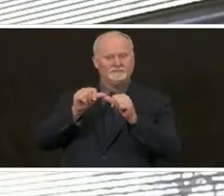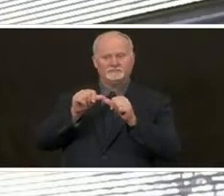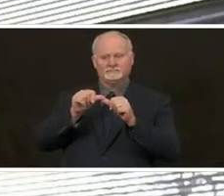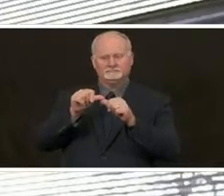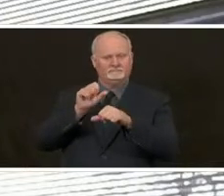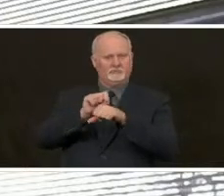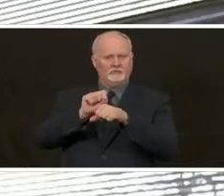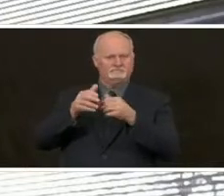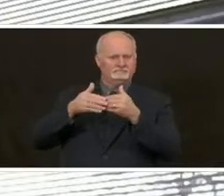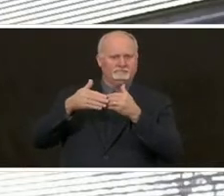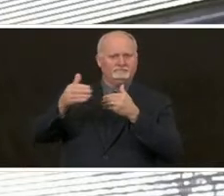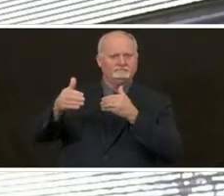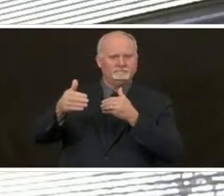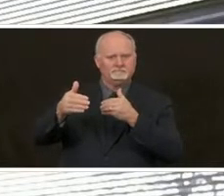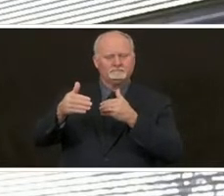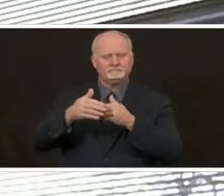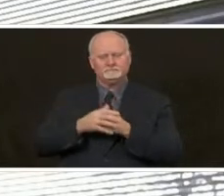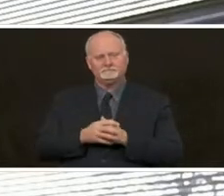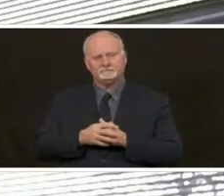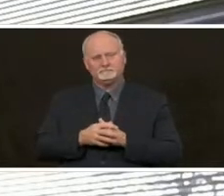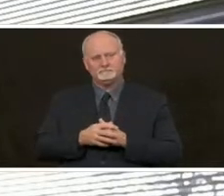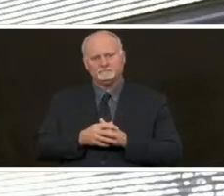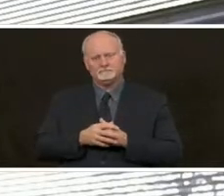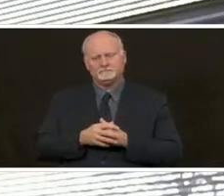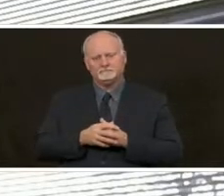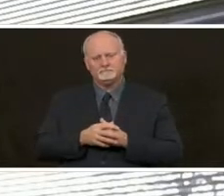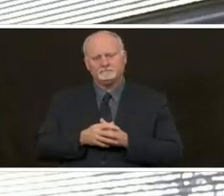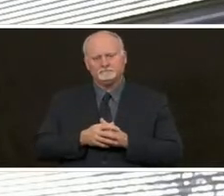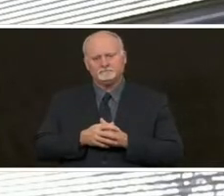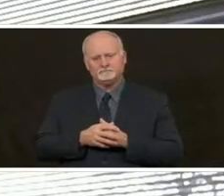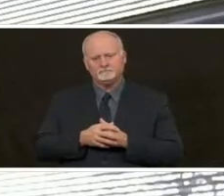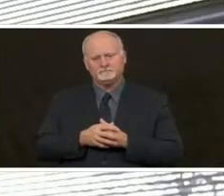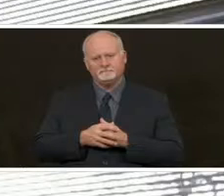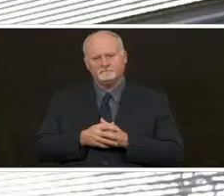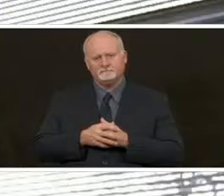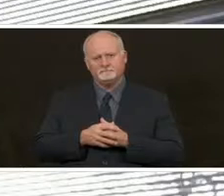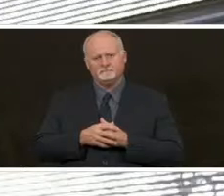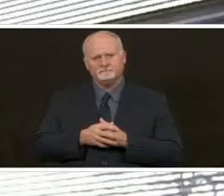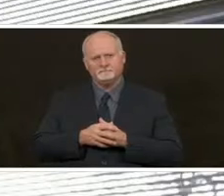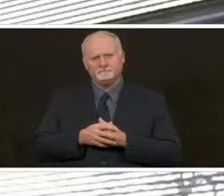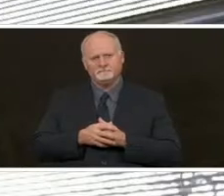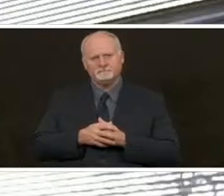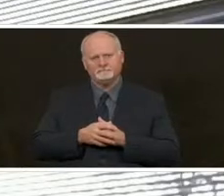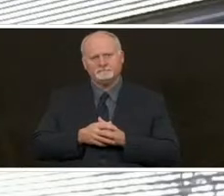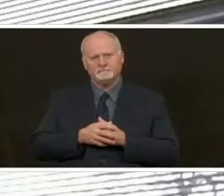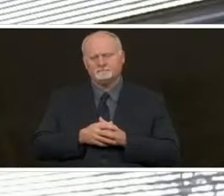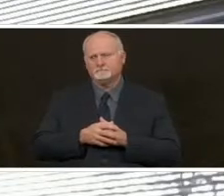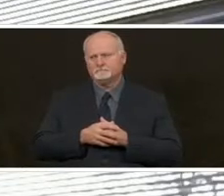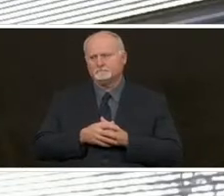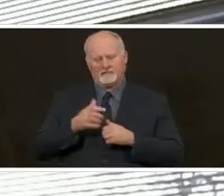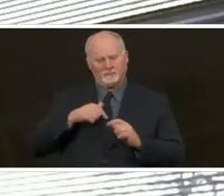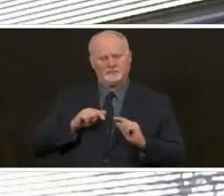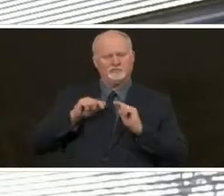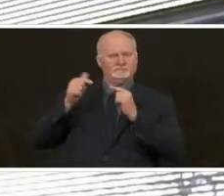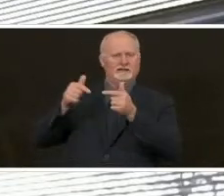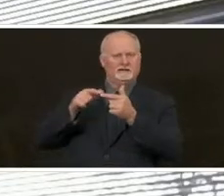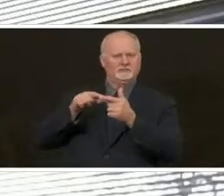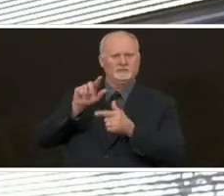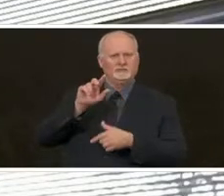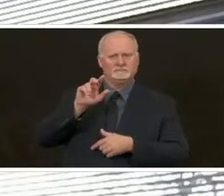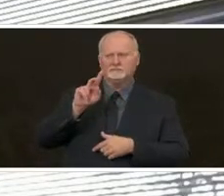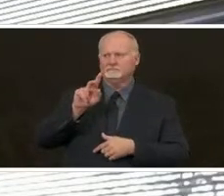years to bring engineered organs like U-kidney to patients in need. So turn it back to Jamie. Thank